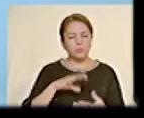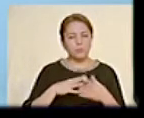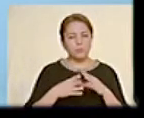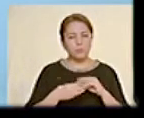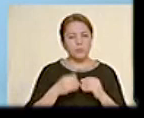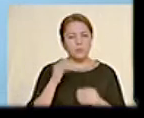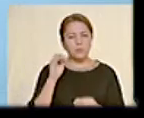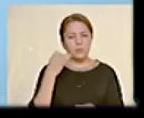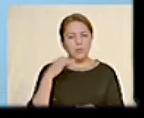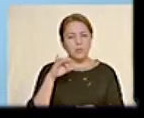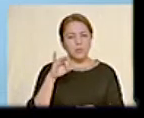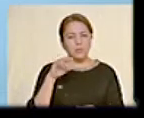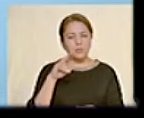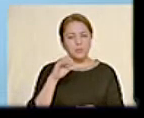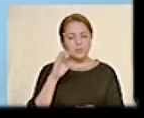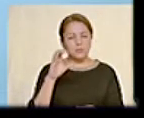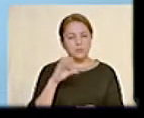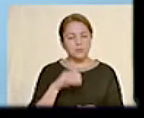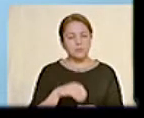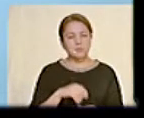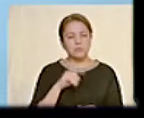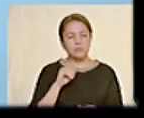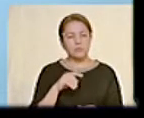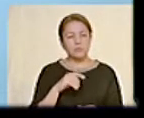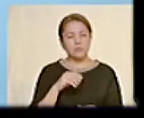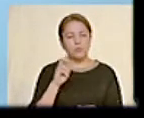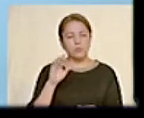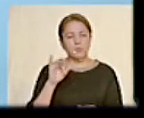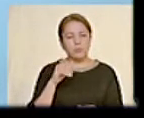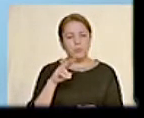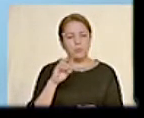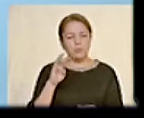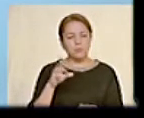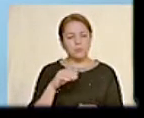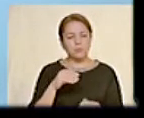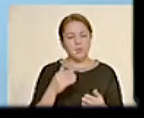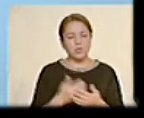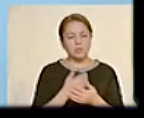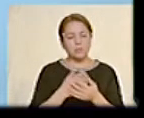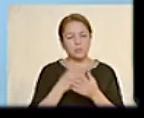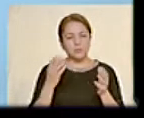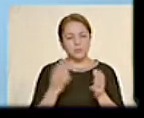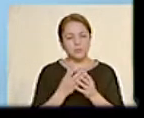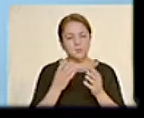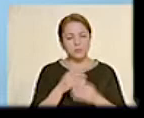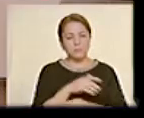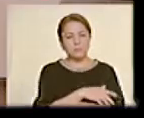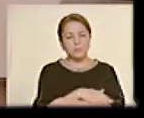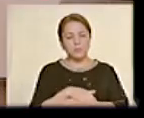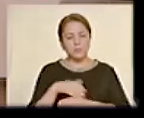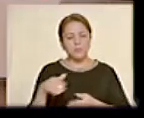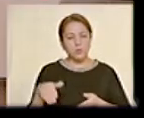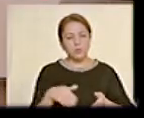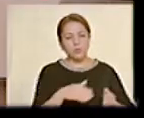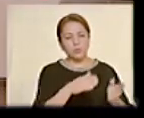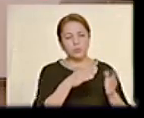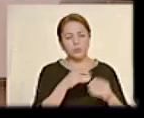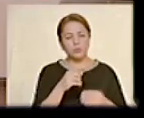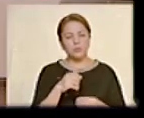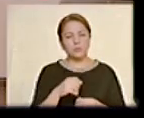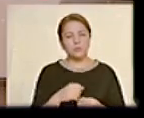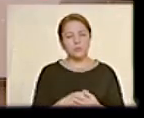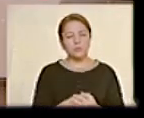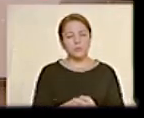files bo'limi berilgan. Ya'ni bu bo'lim axborot saqlanayotgan manzilga yo'lni bildiradi. Ya'ni